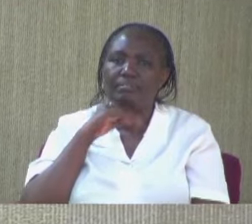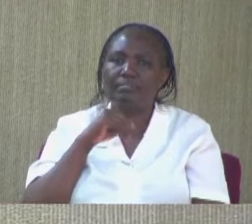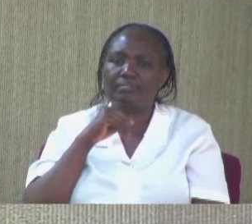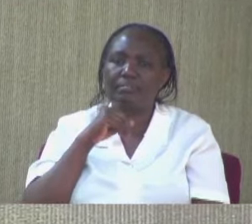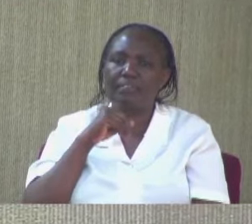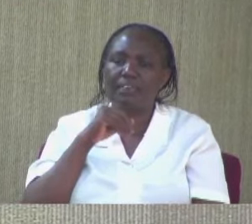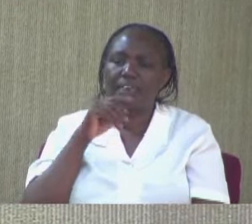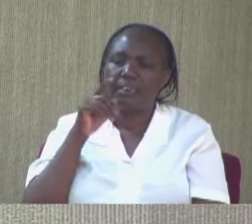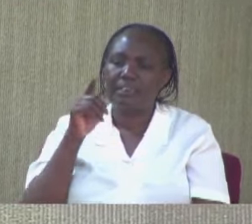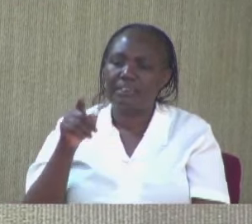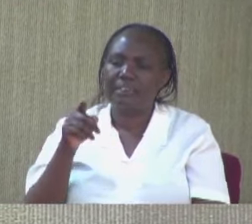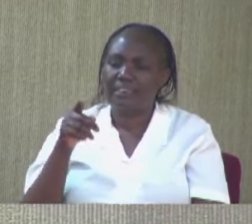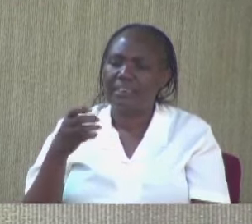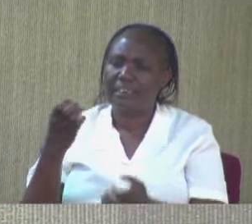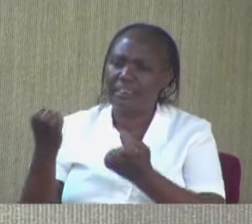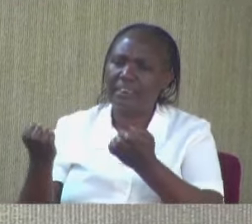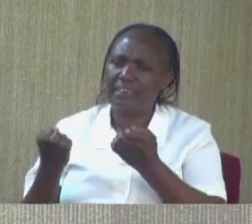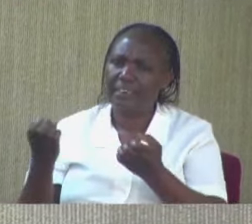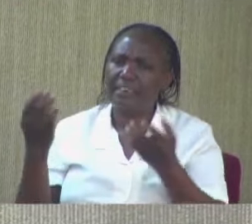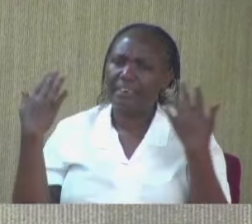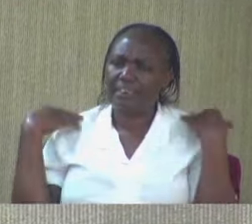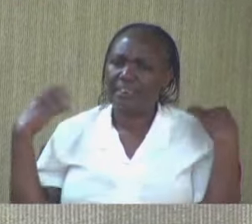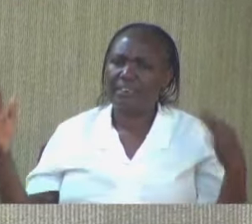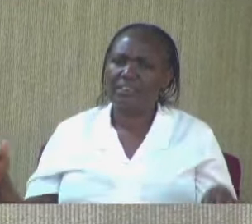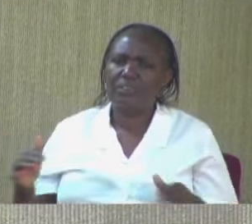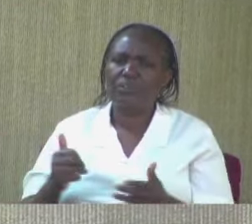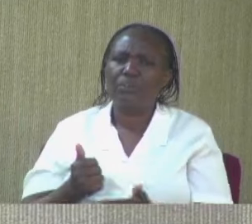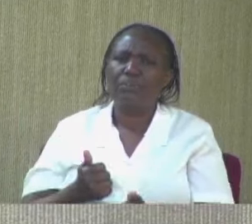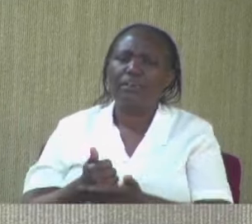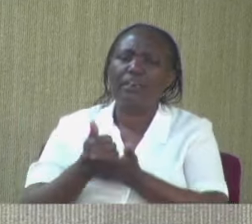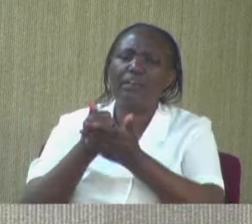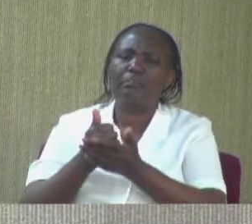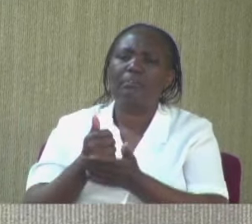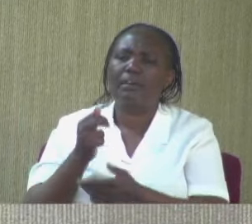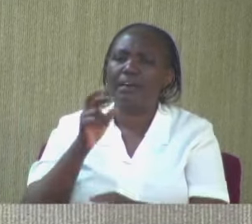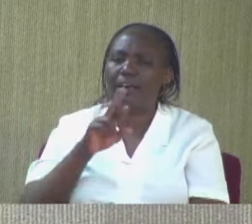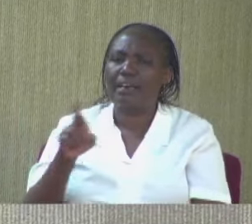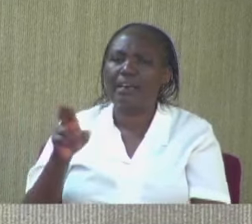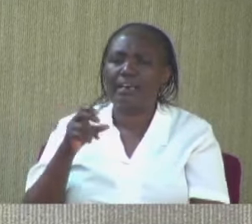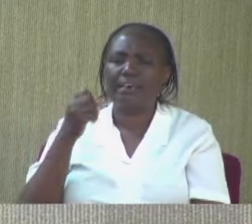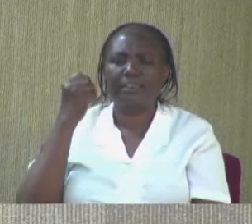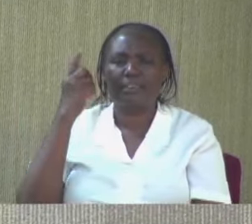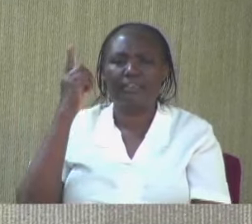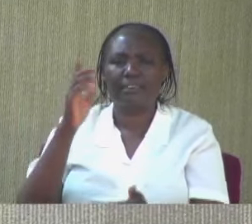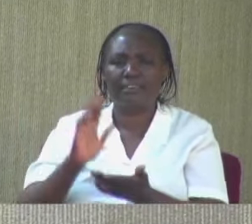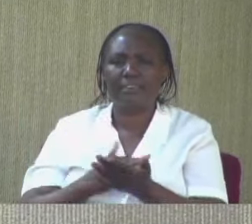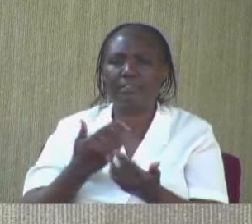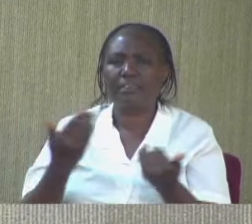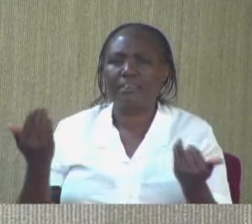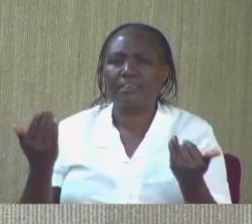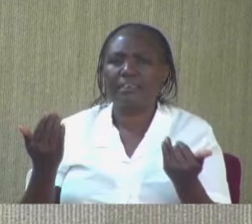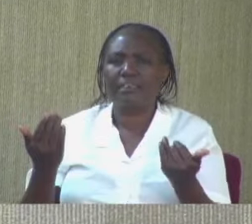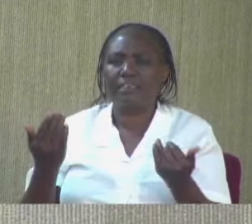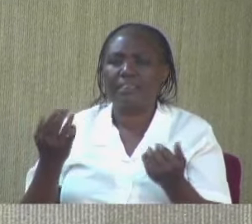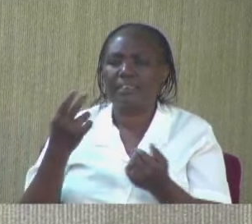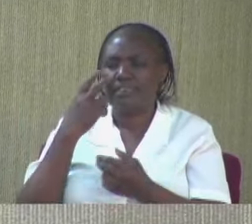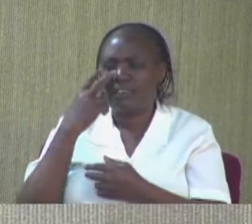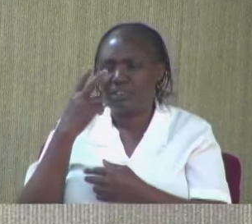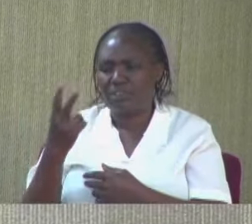Did she need an angel to help her to understand some of the things she's seeing in the